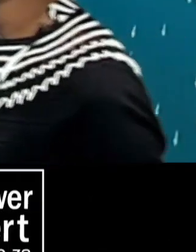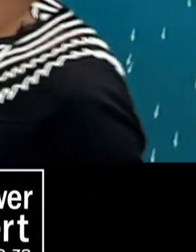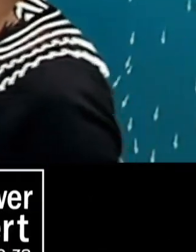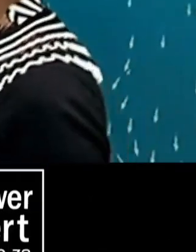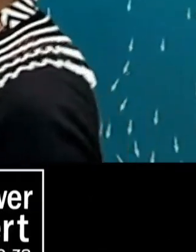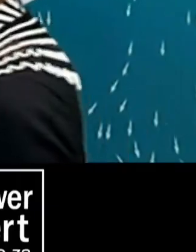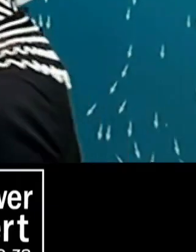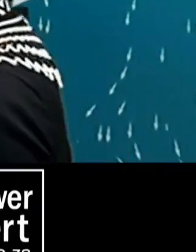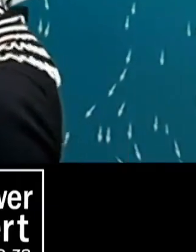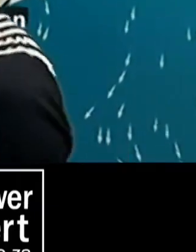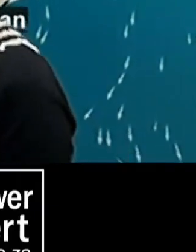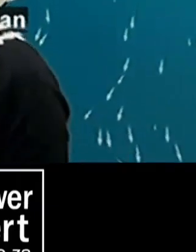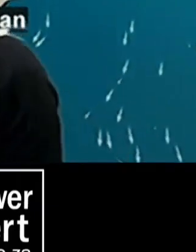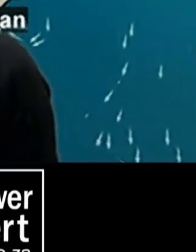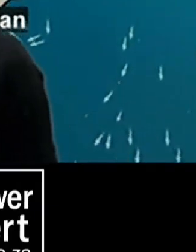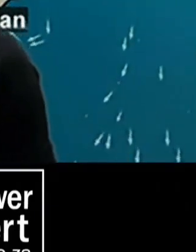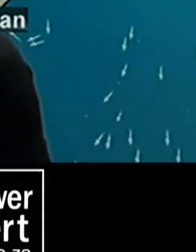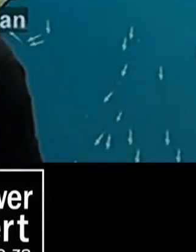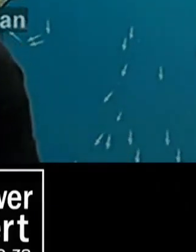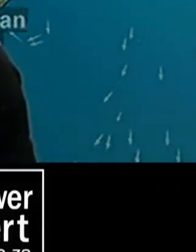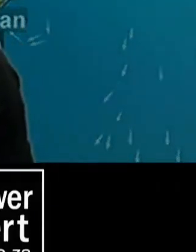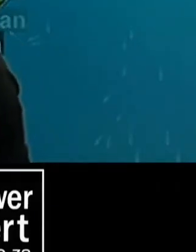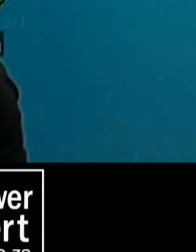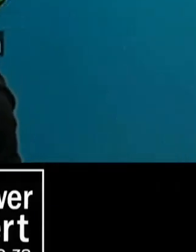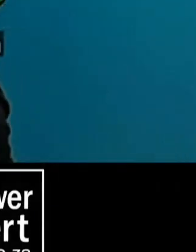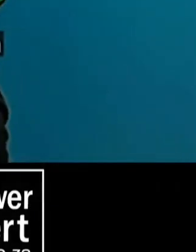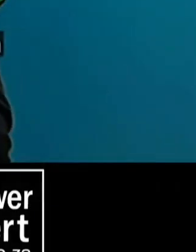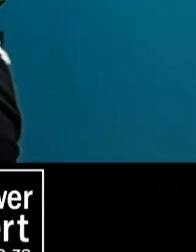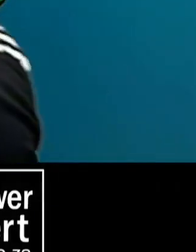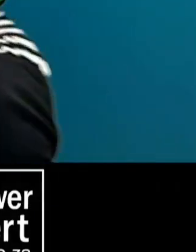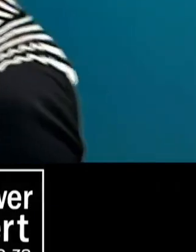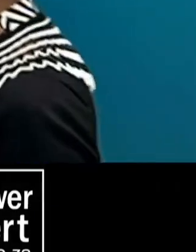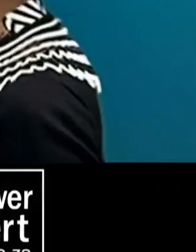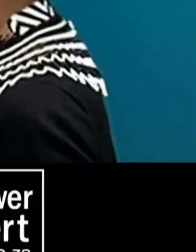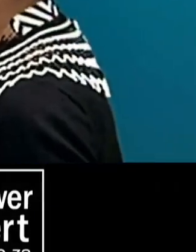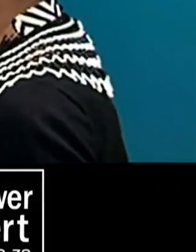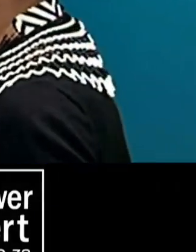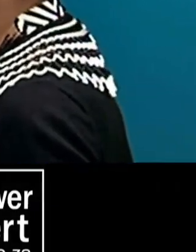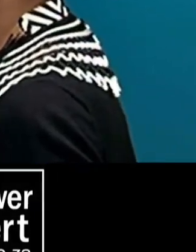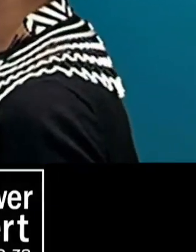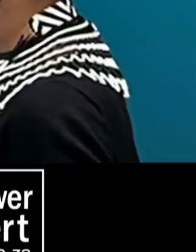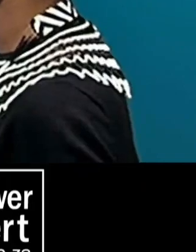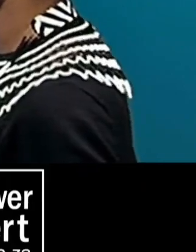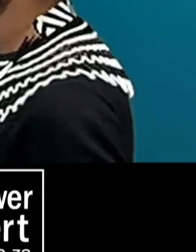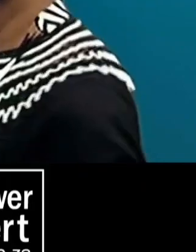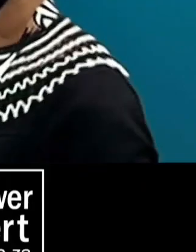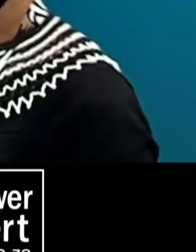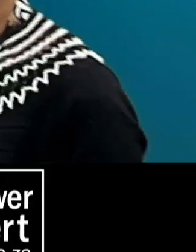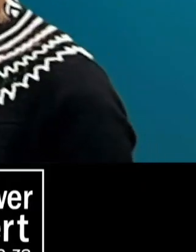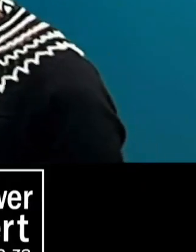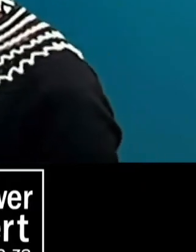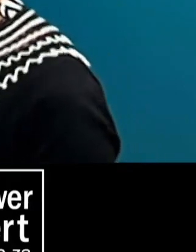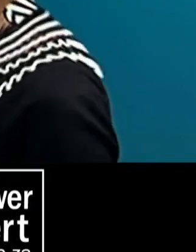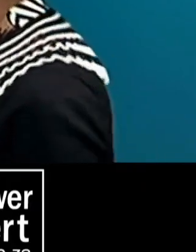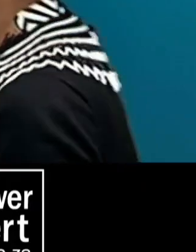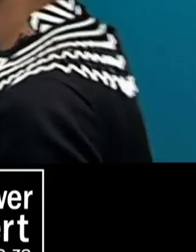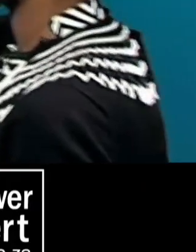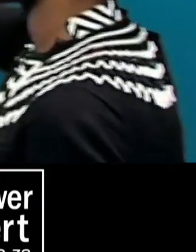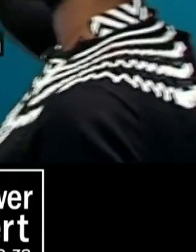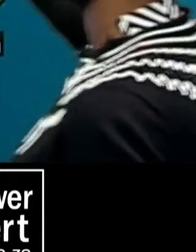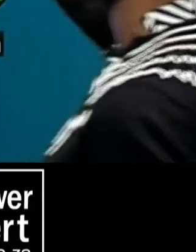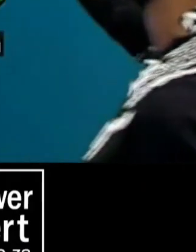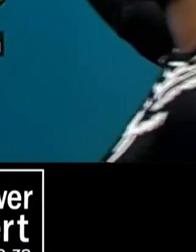Re lebella Bokone le Botlhaba jwa naga bo tla nna le pula ya diperesente di le 30. Ba maemo a bosa ba na le gone gore tsibusa ka melelo ya naga mo bogareng